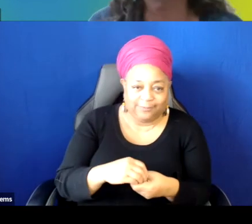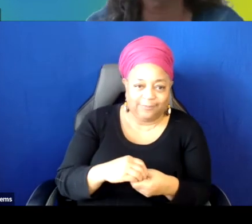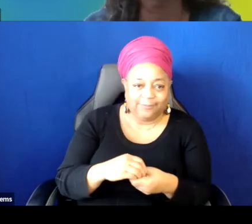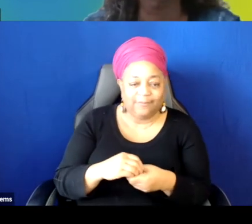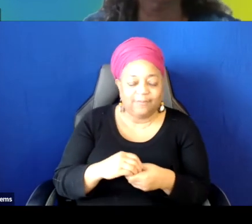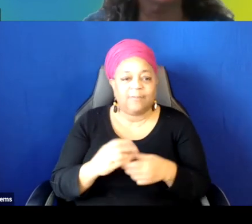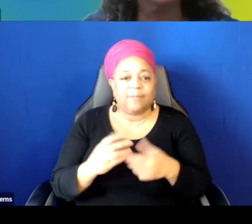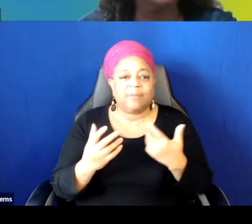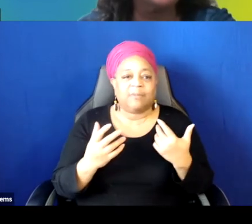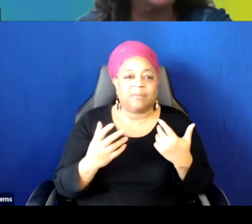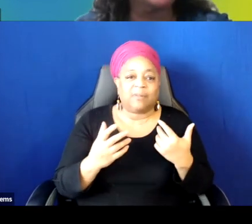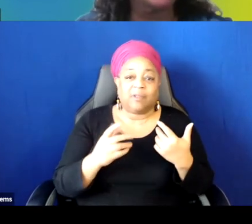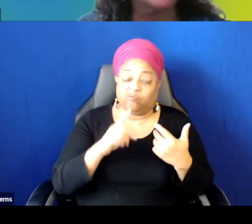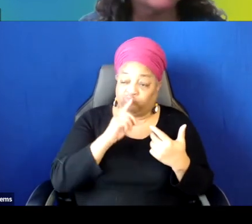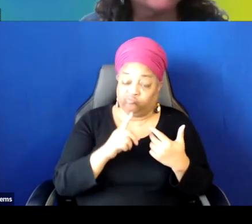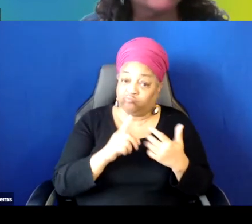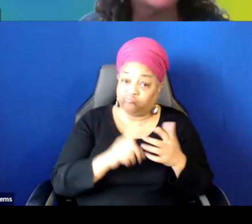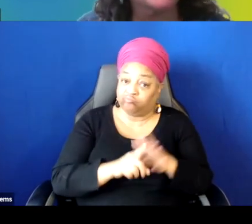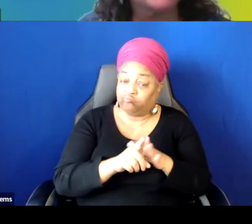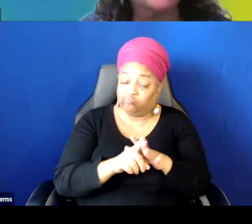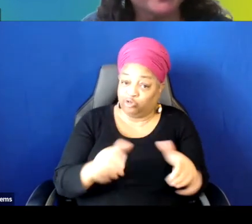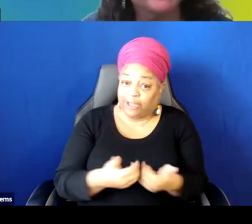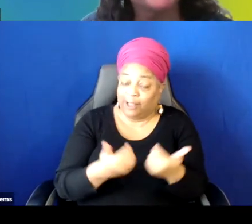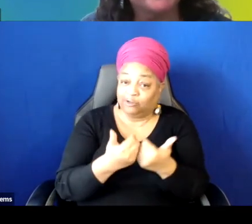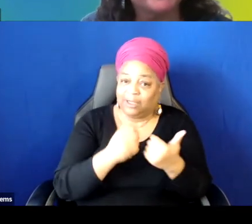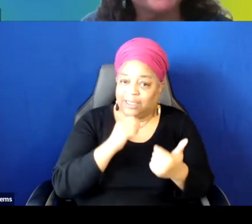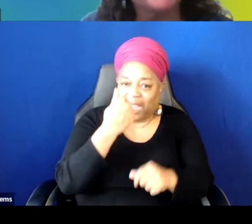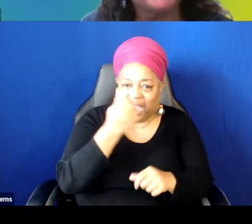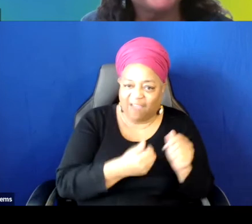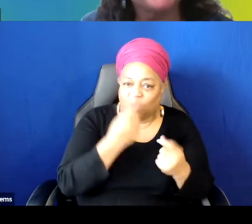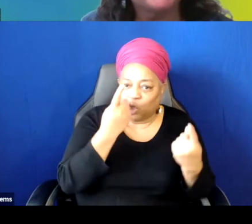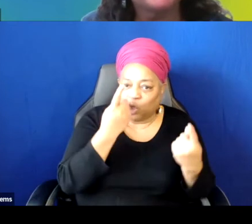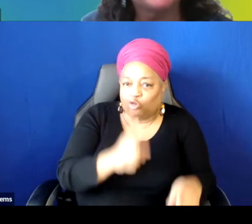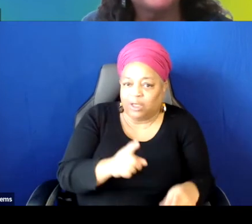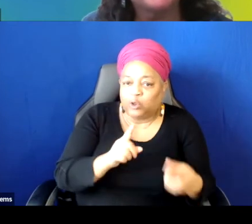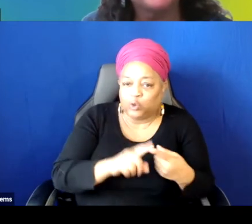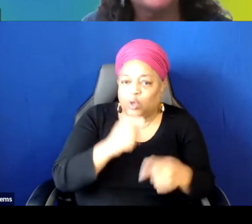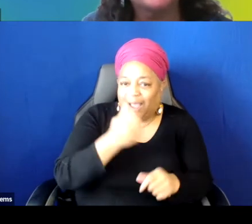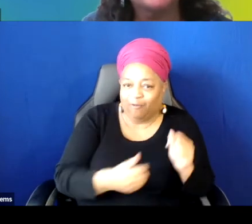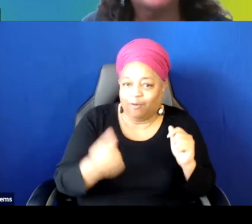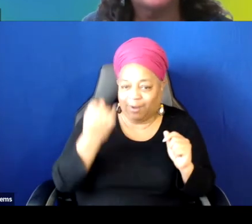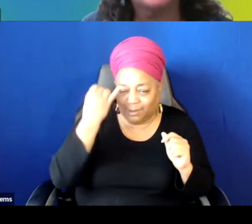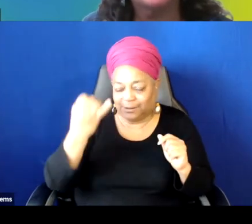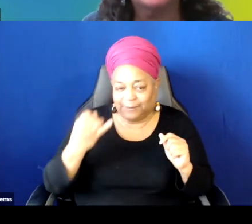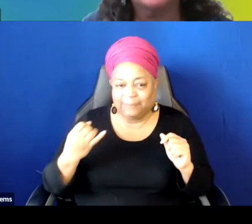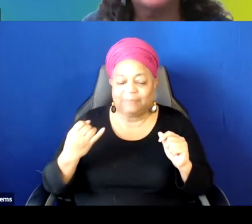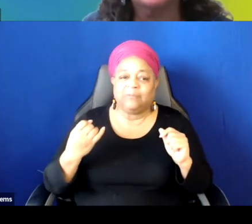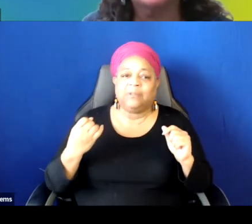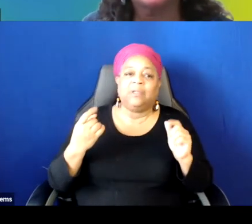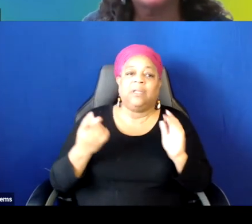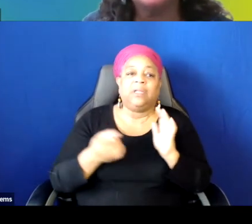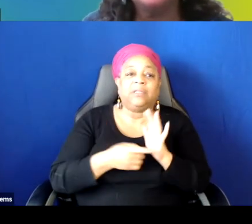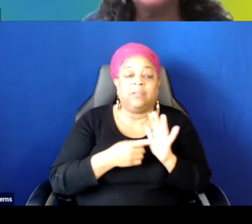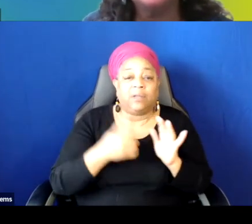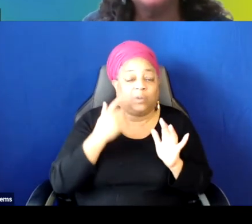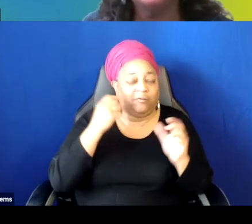It has been challenging at times because not everyone agrees to different ideas. or we've got a ton of ideas